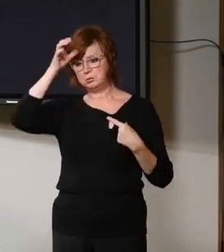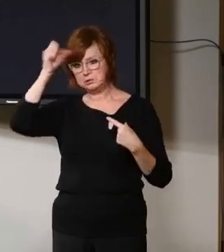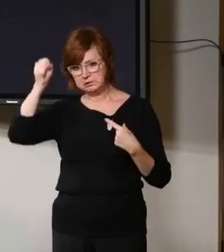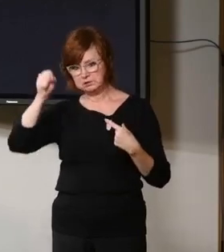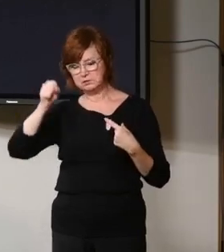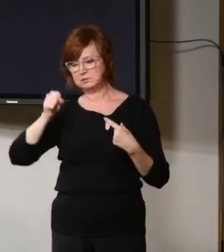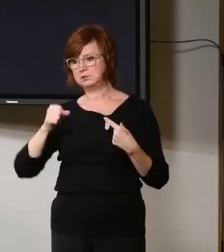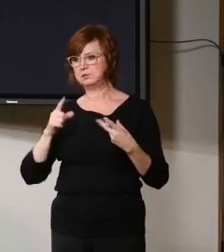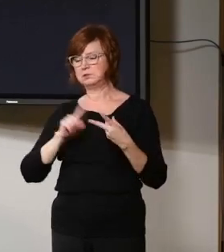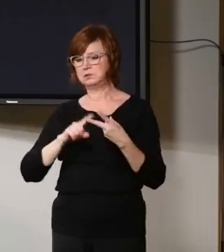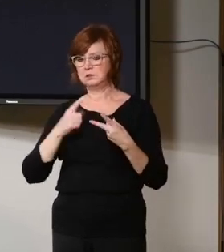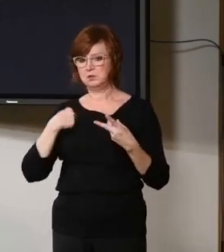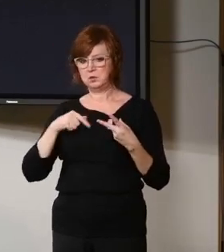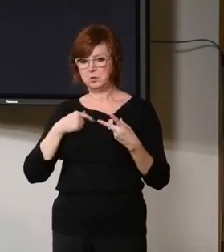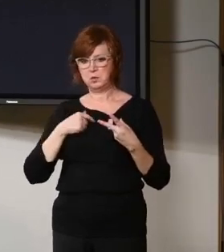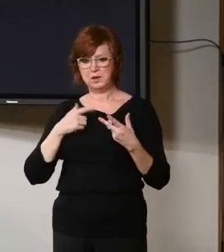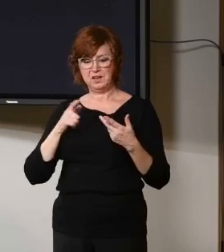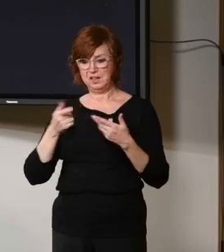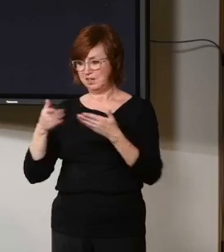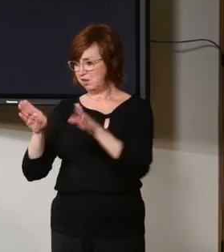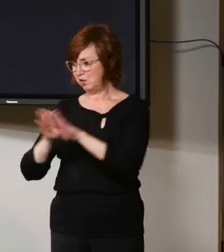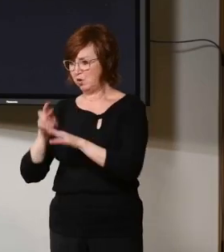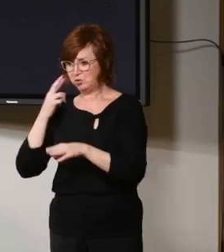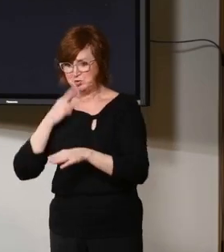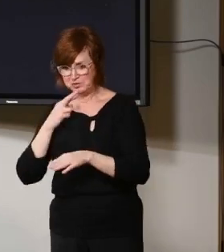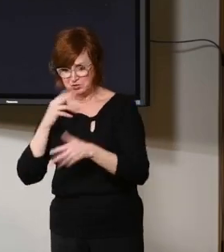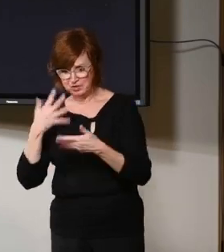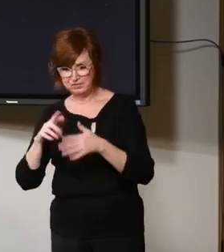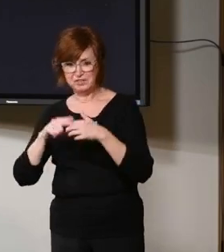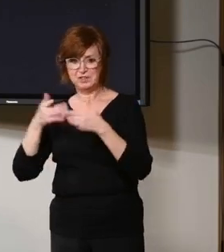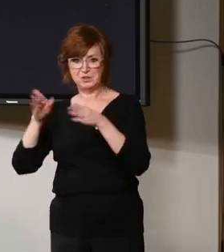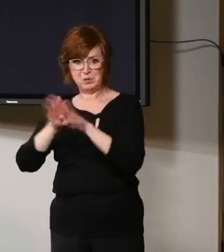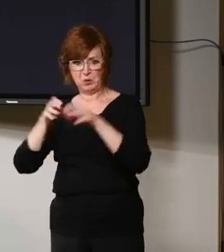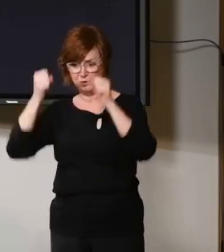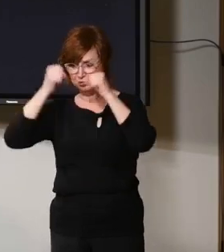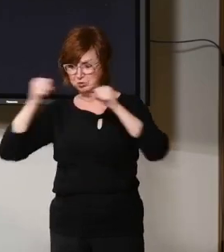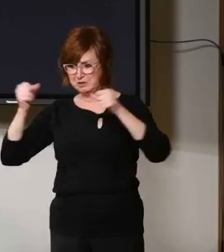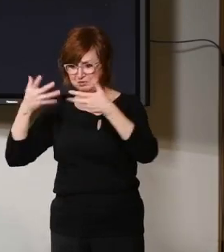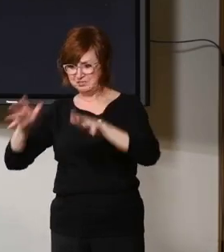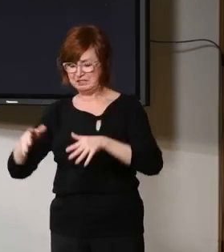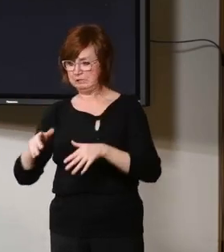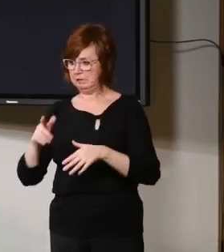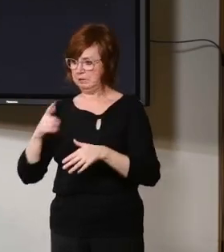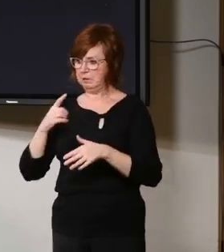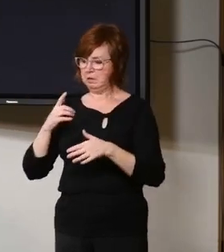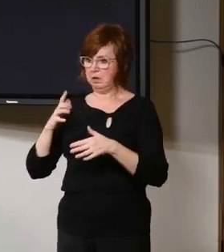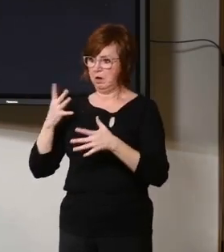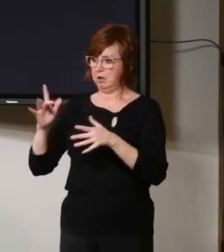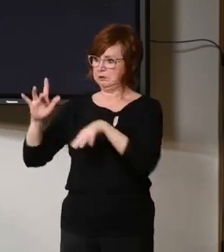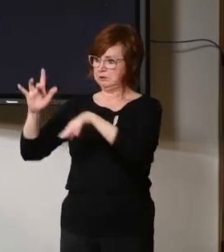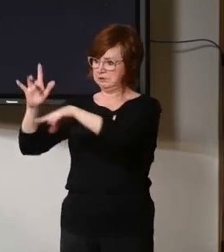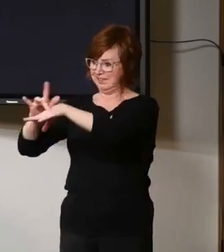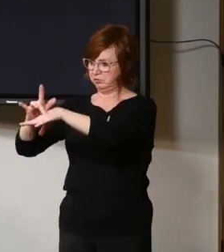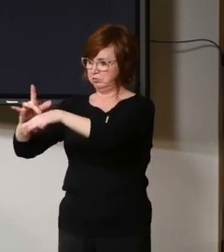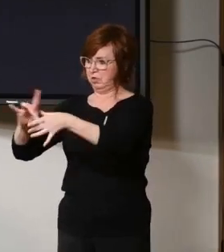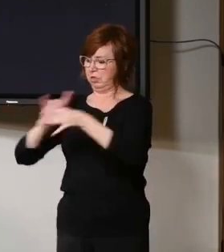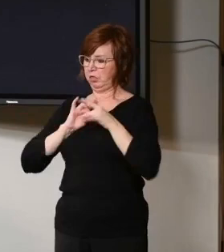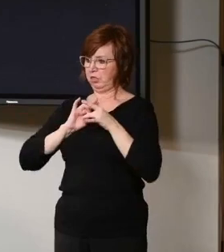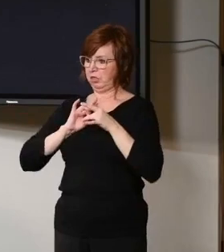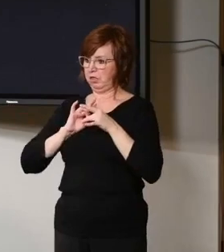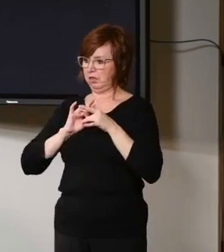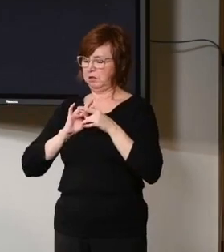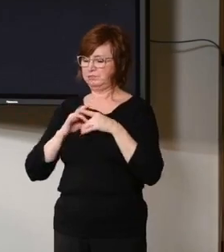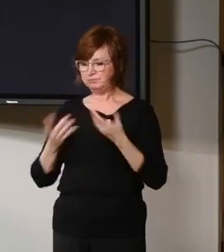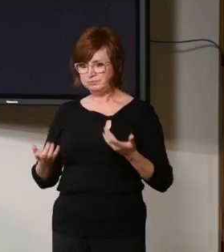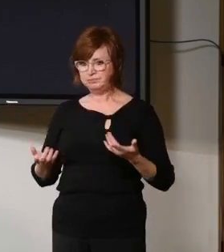closed many places like restaurants and gyms exactly for that purpose, that if you touch a surface and then someone touches that surface